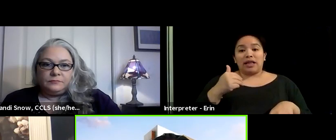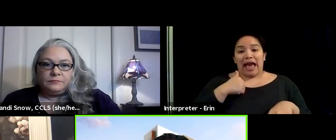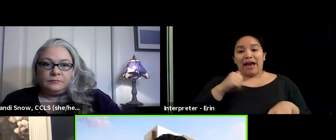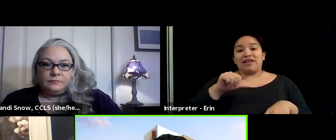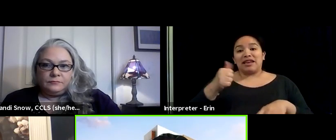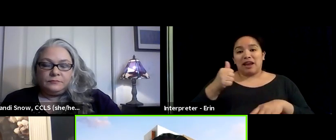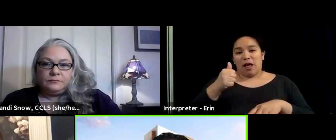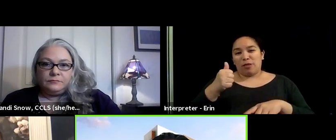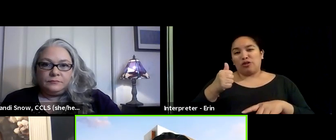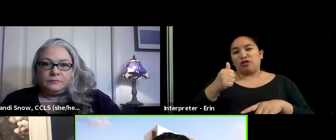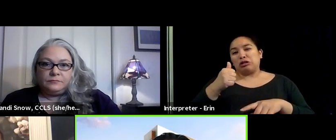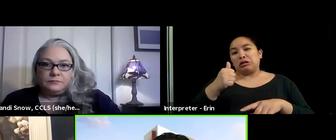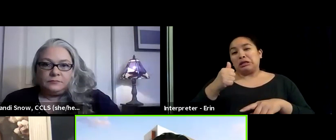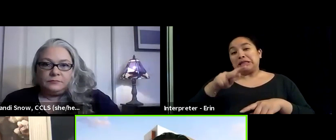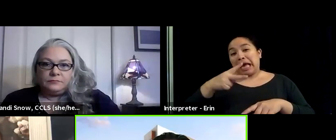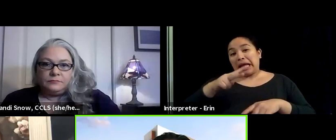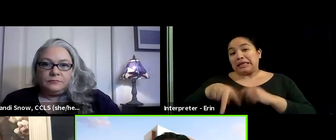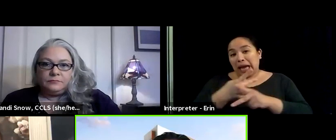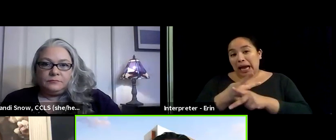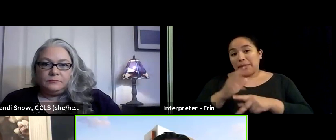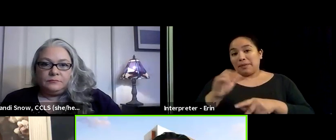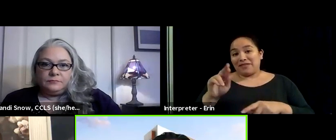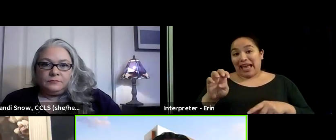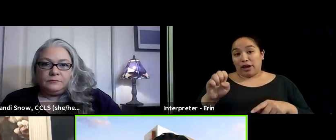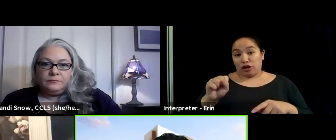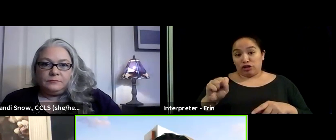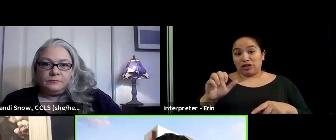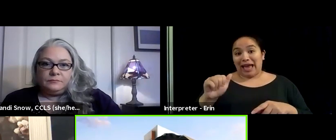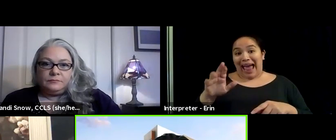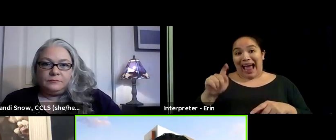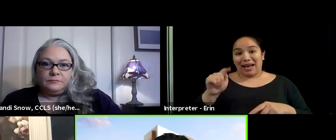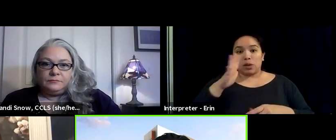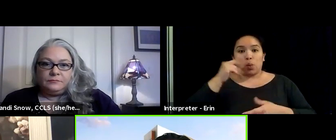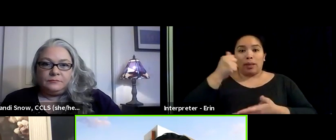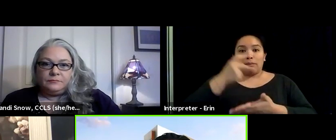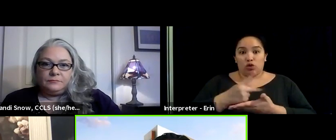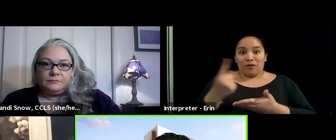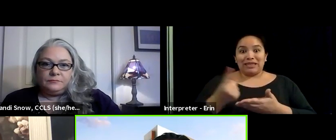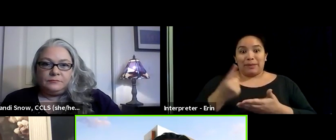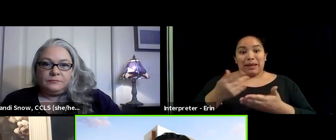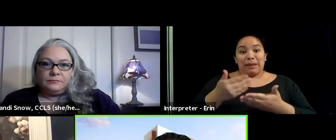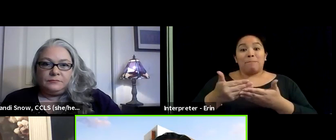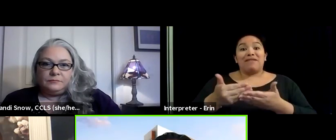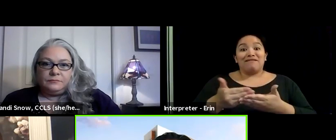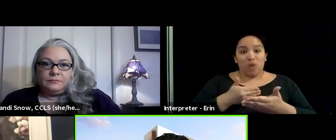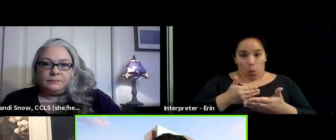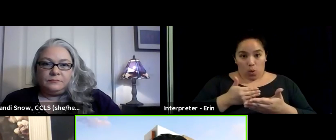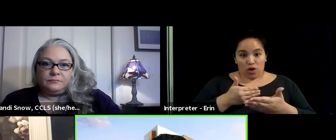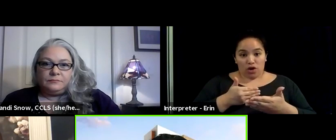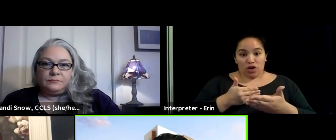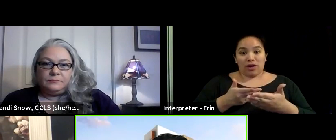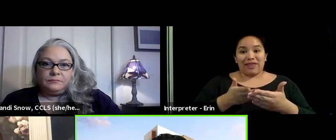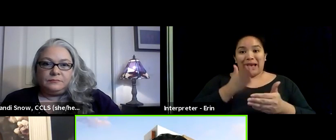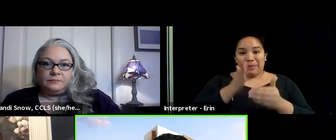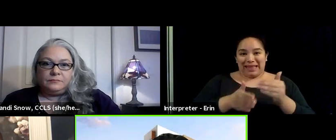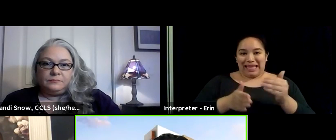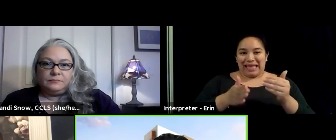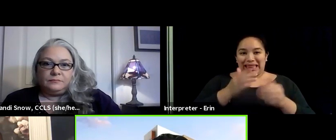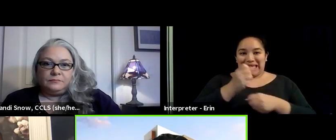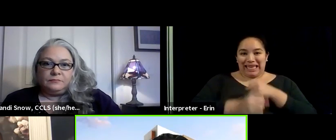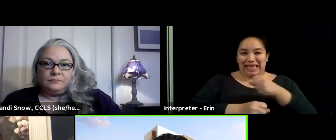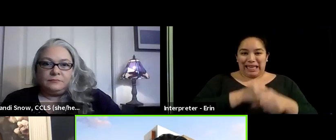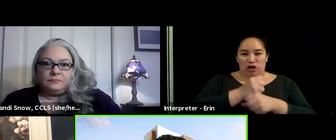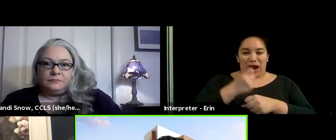CARES Act into consideration and have something approved before they complete the session of the year, which I think finishes